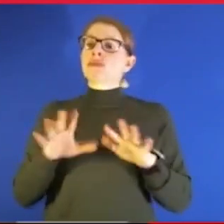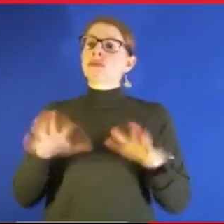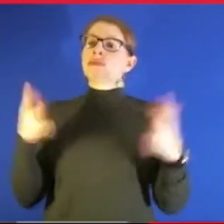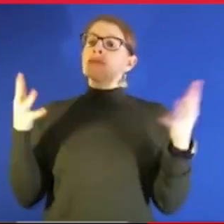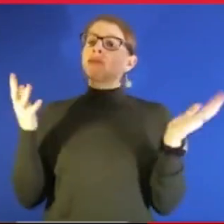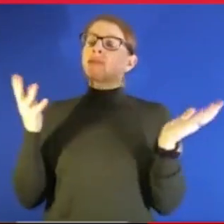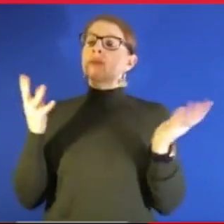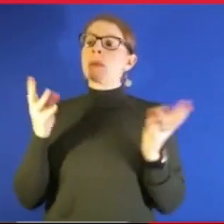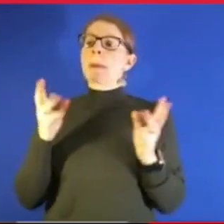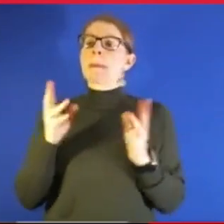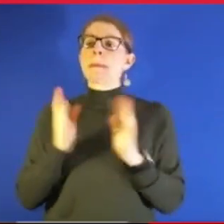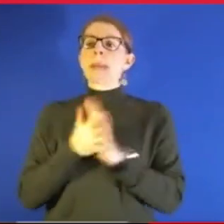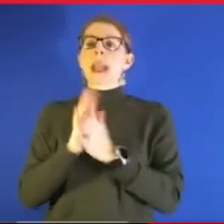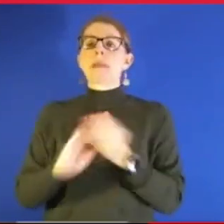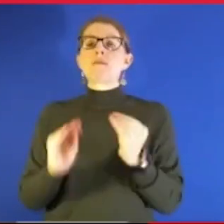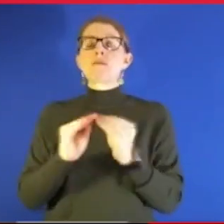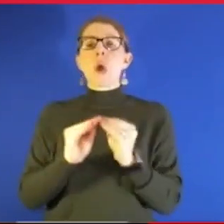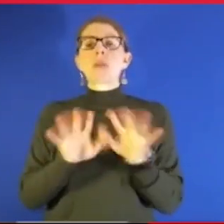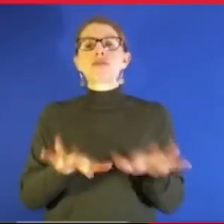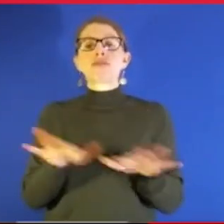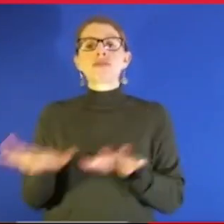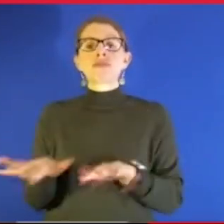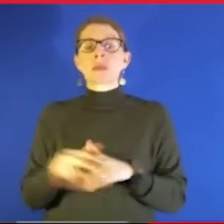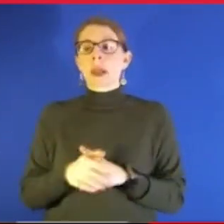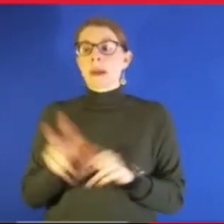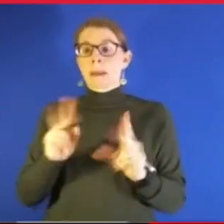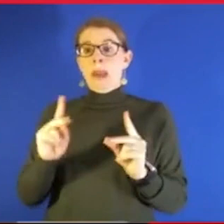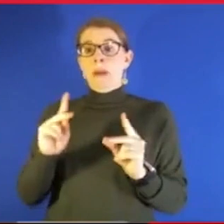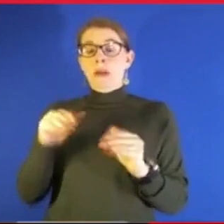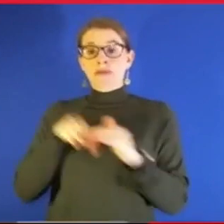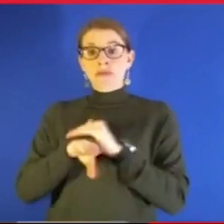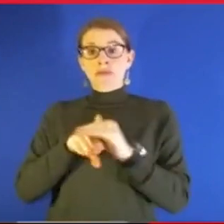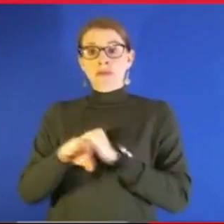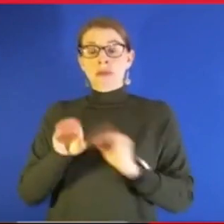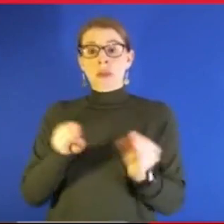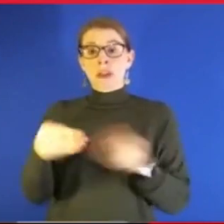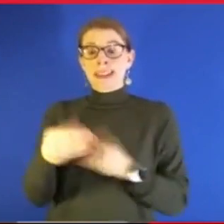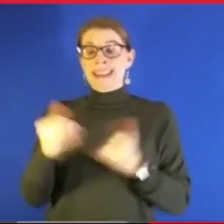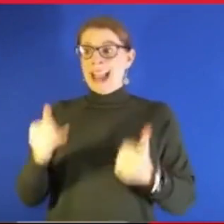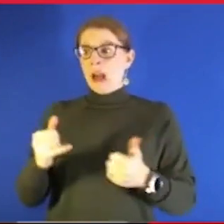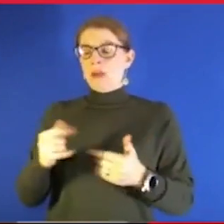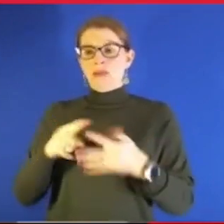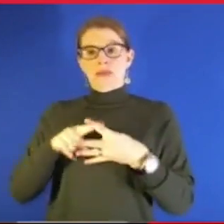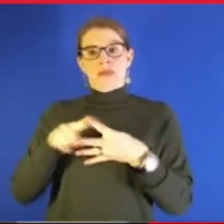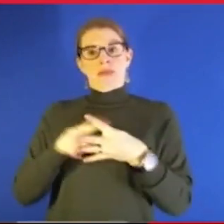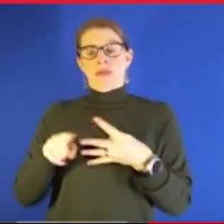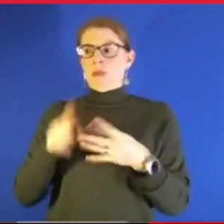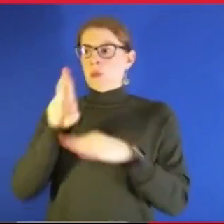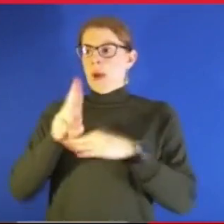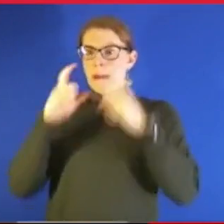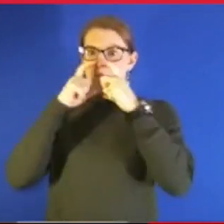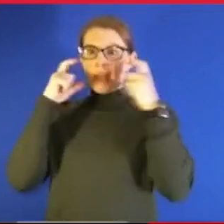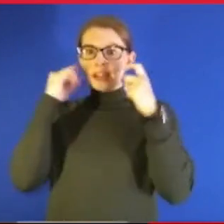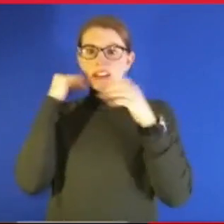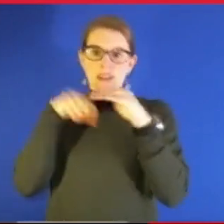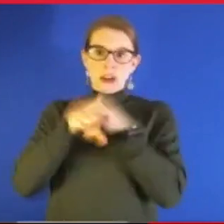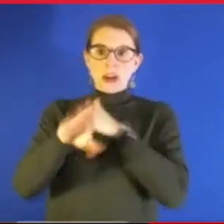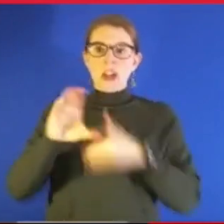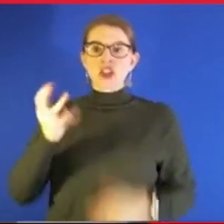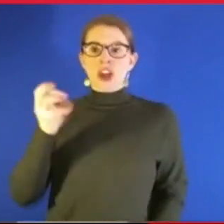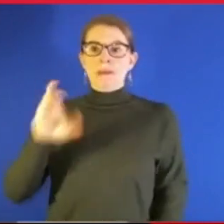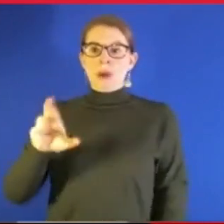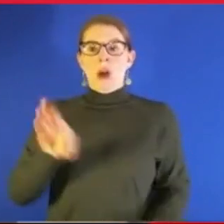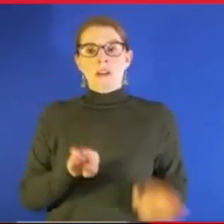sort of thing. And, starting at the first of the year, we're back to mask wearing for anyone that comes to the chamber offices.